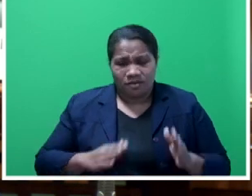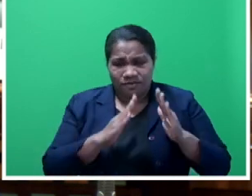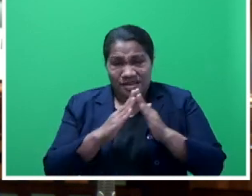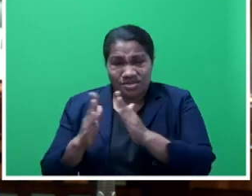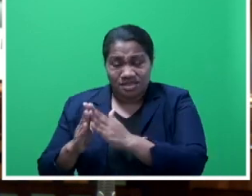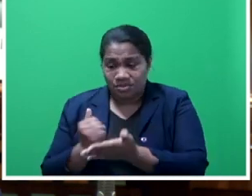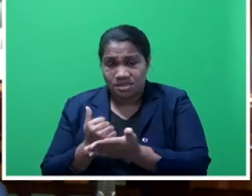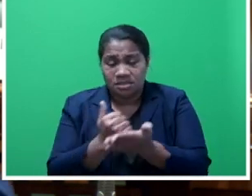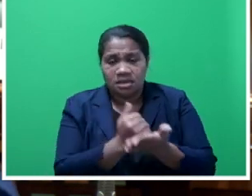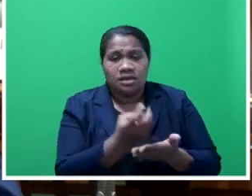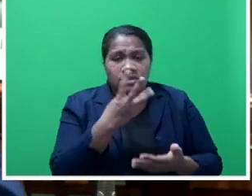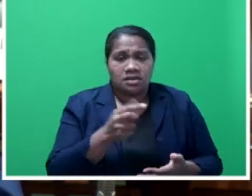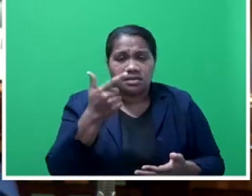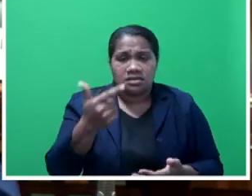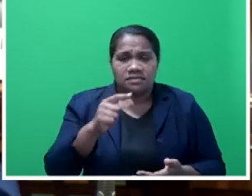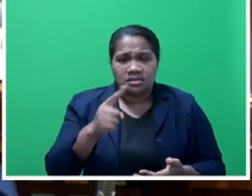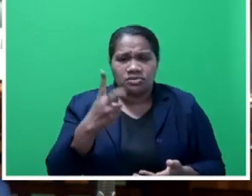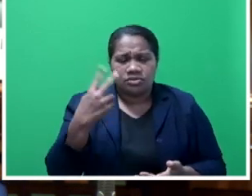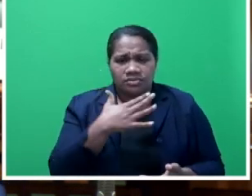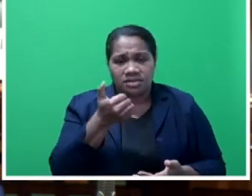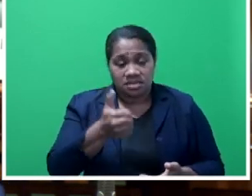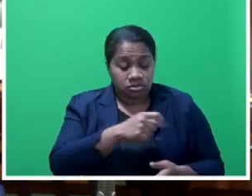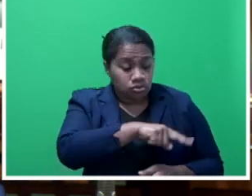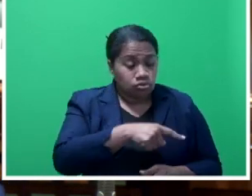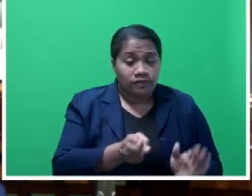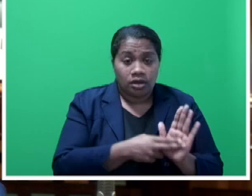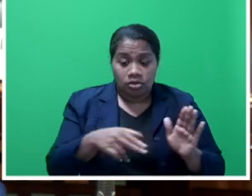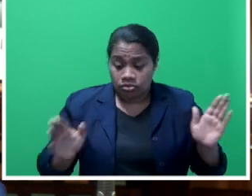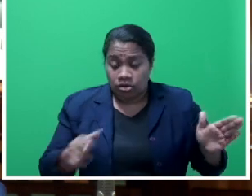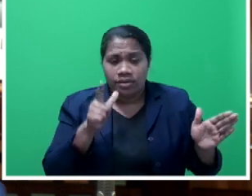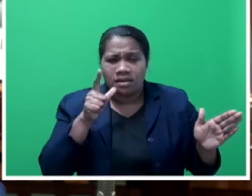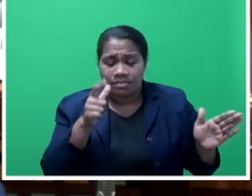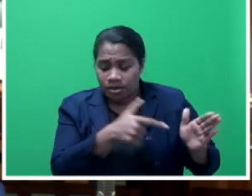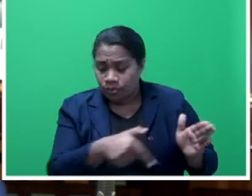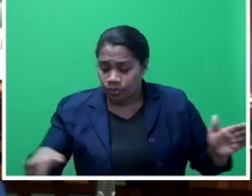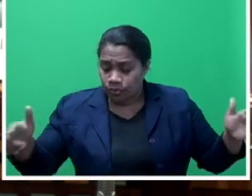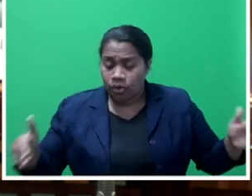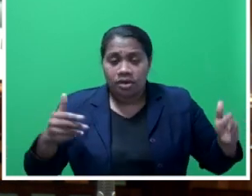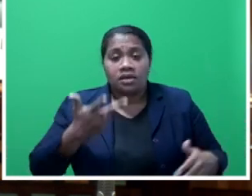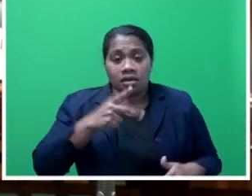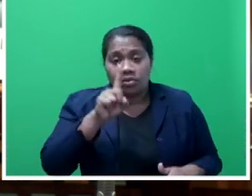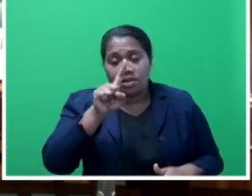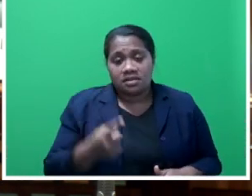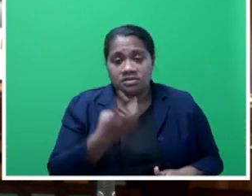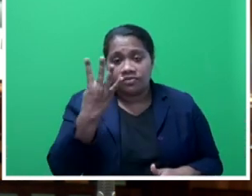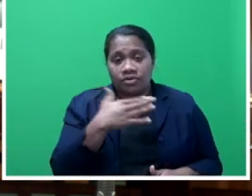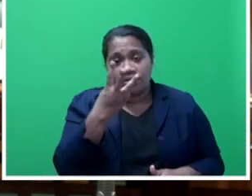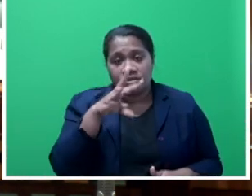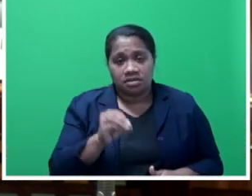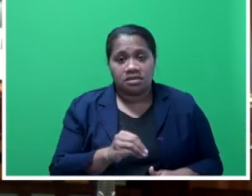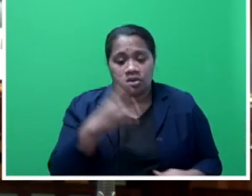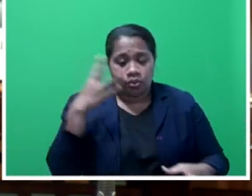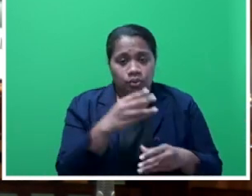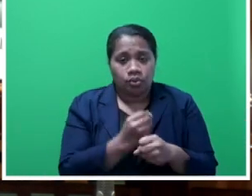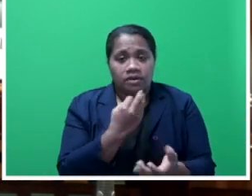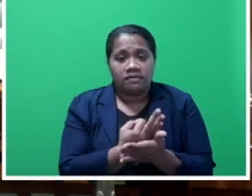37,206 in Nandi Lotoka area. Suva Nosori Lemming, 81,430. Total funds disbursed in a